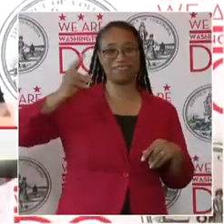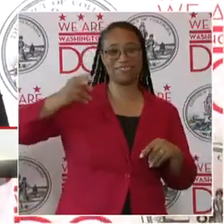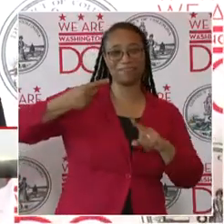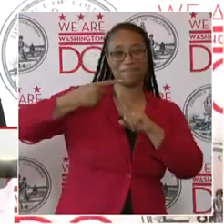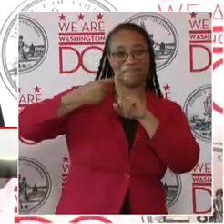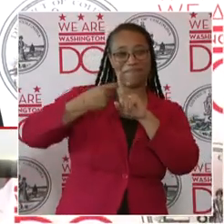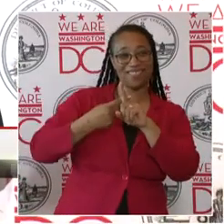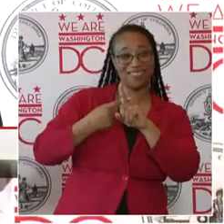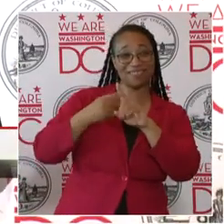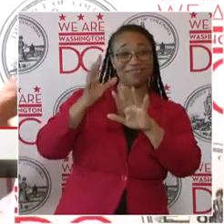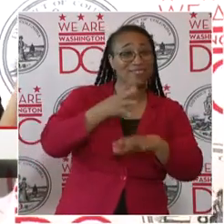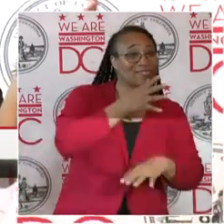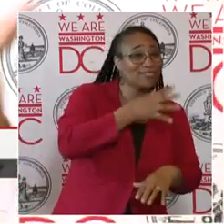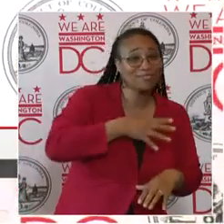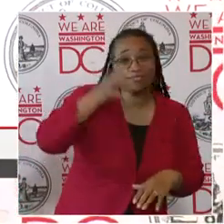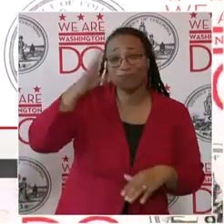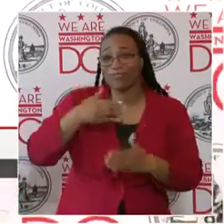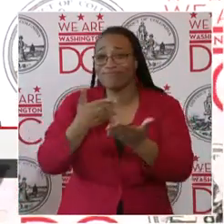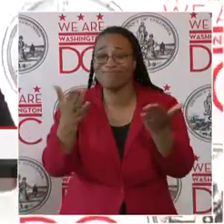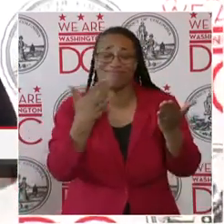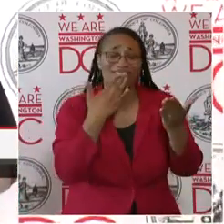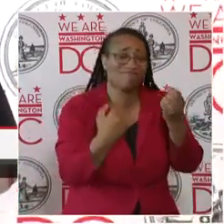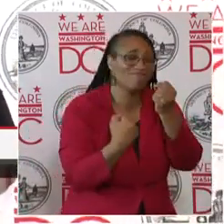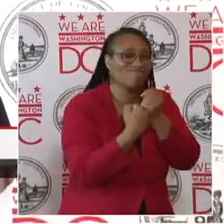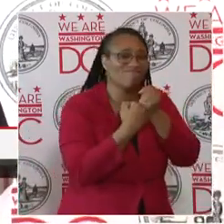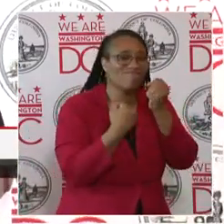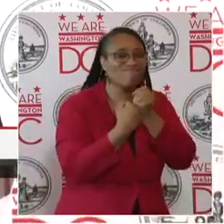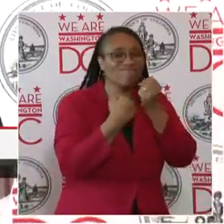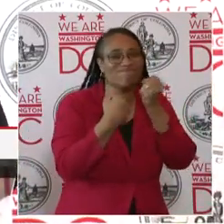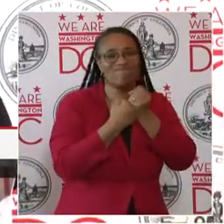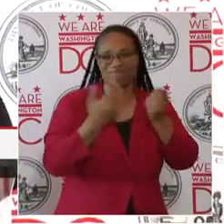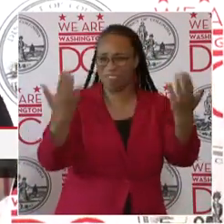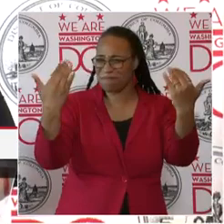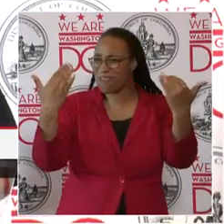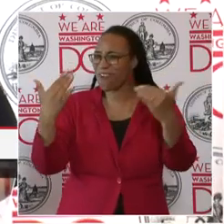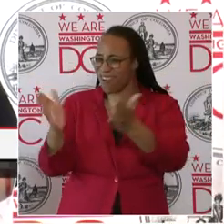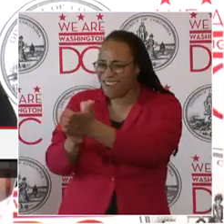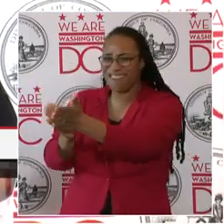gentlemen who support us. Give yourselves a big round of applause.